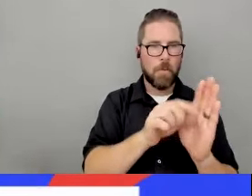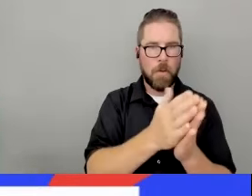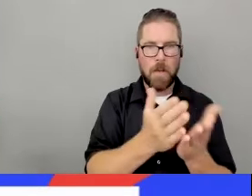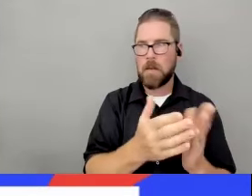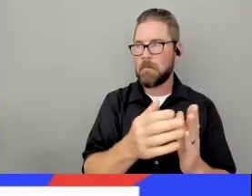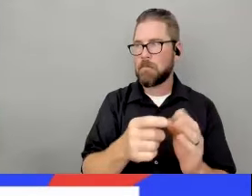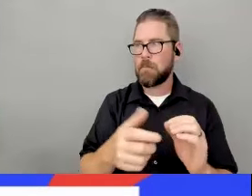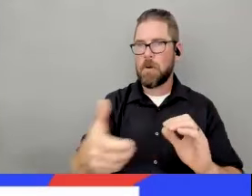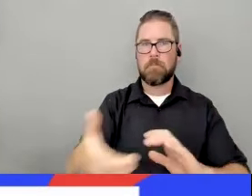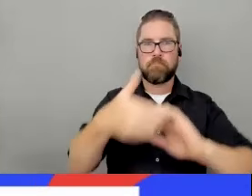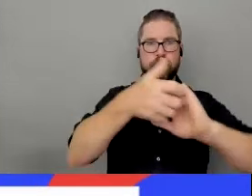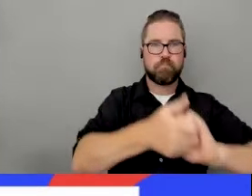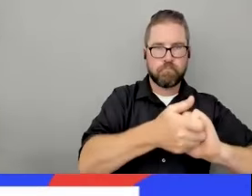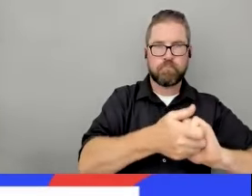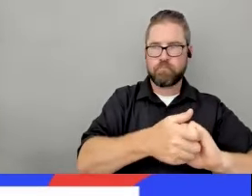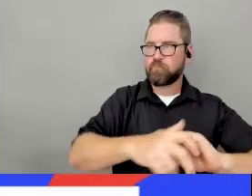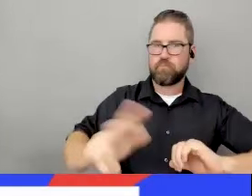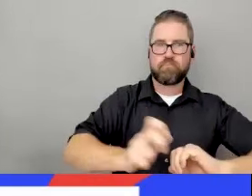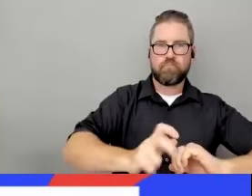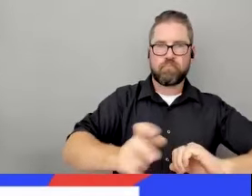Excellent questions. Anybody else?